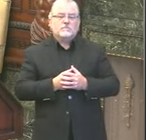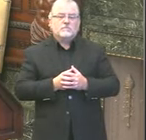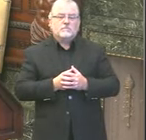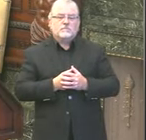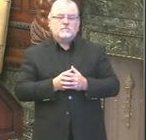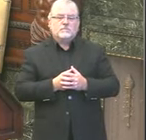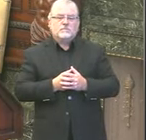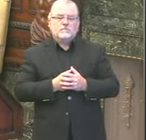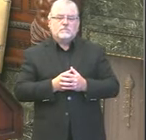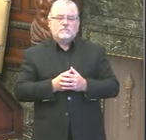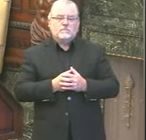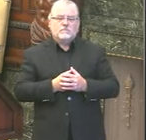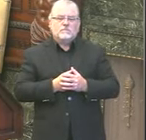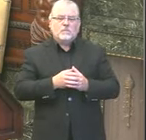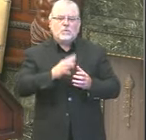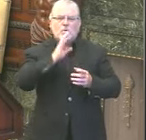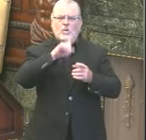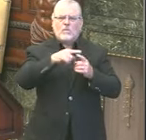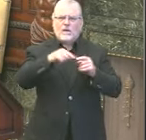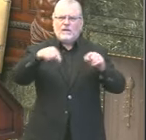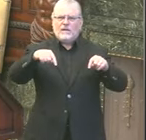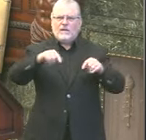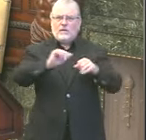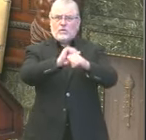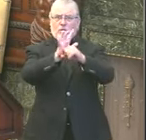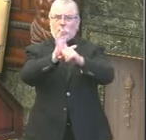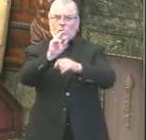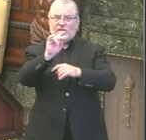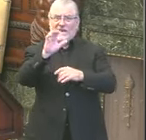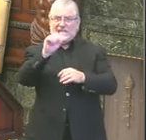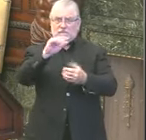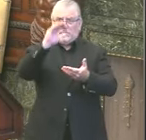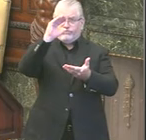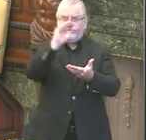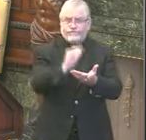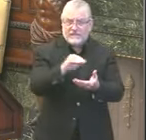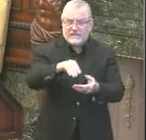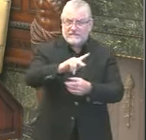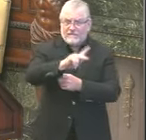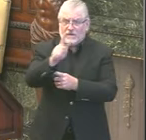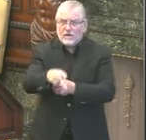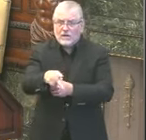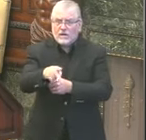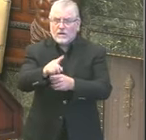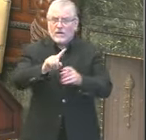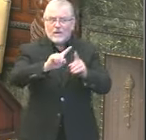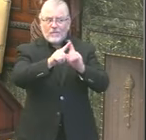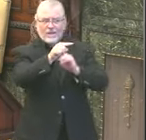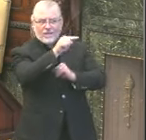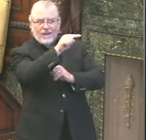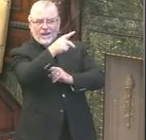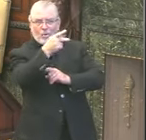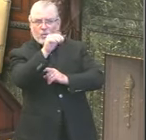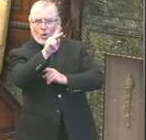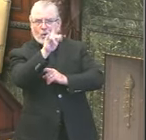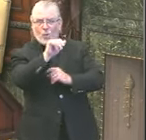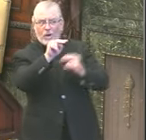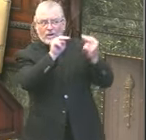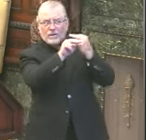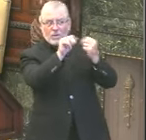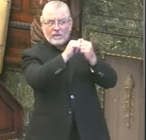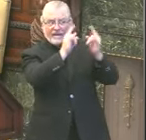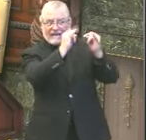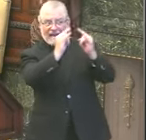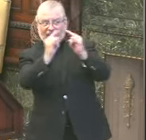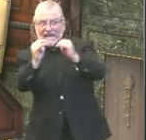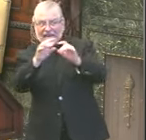COVID-19. However, this is in connection with an encampment at the Parkway and 21st. There's 100 people there